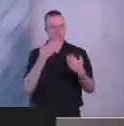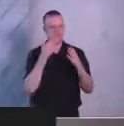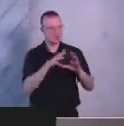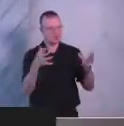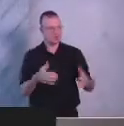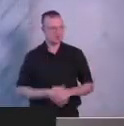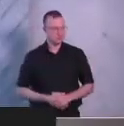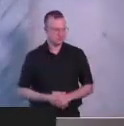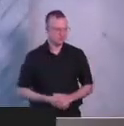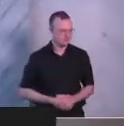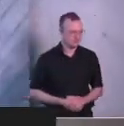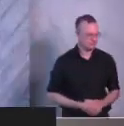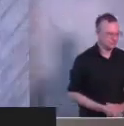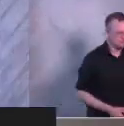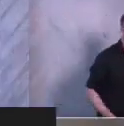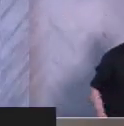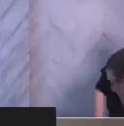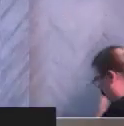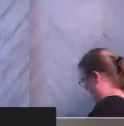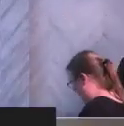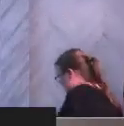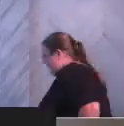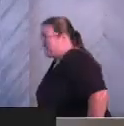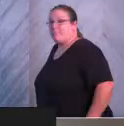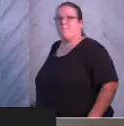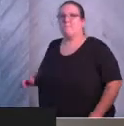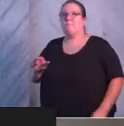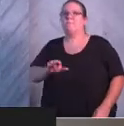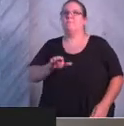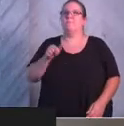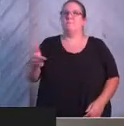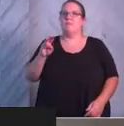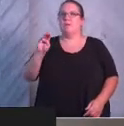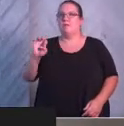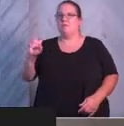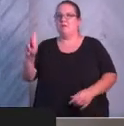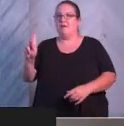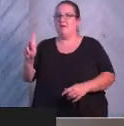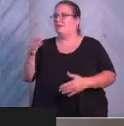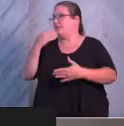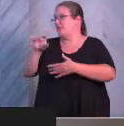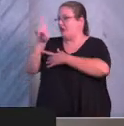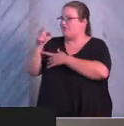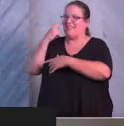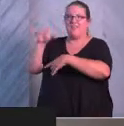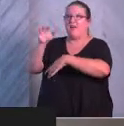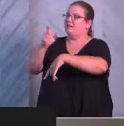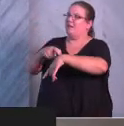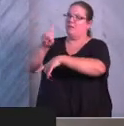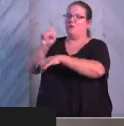Vic. Right, and next to Mark, please. Thank you for that question. And I think the timing of the question is